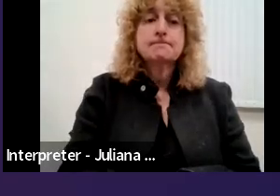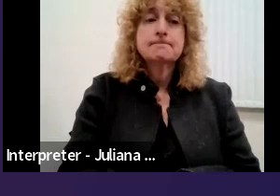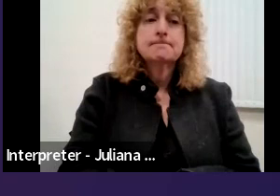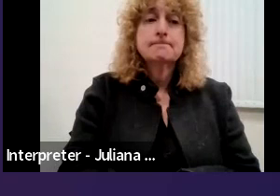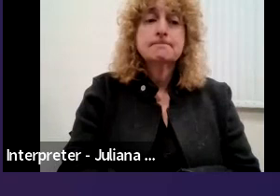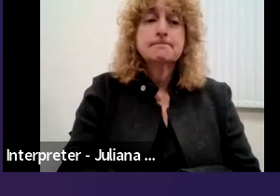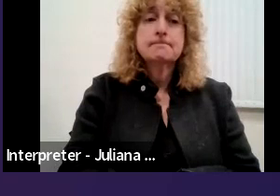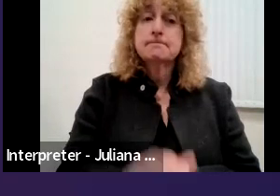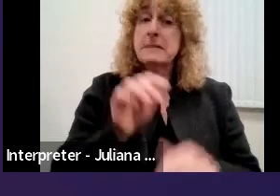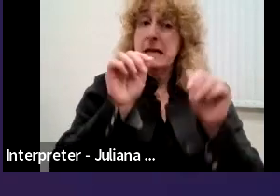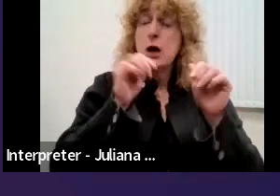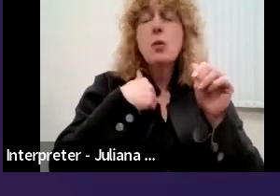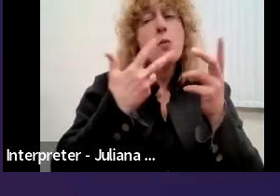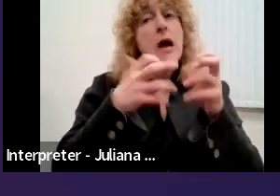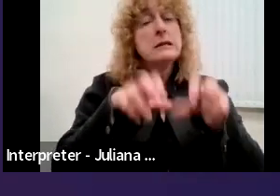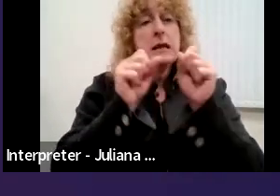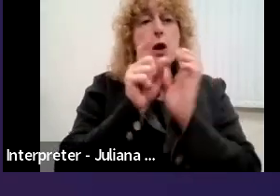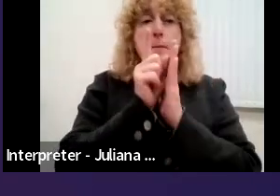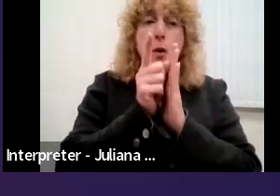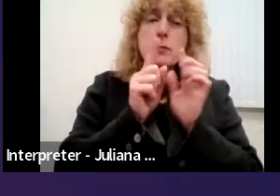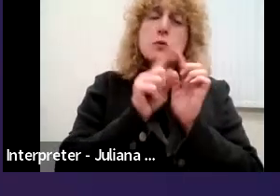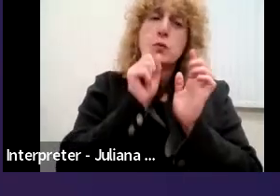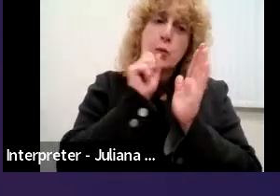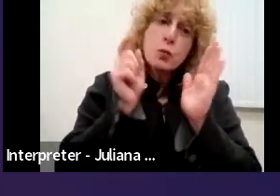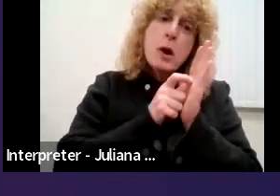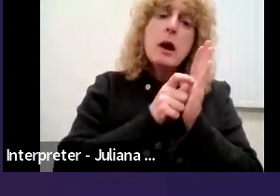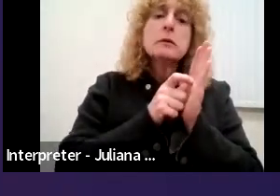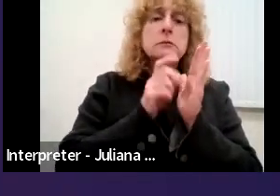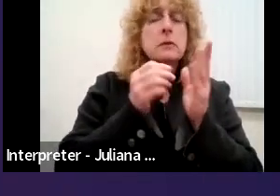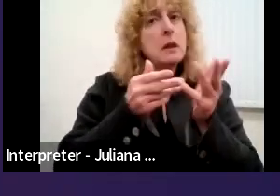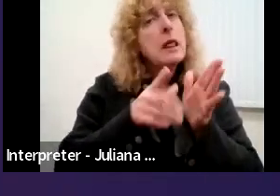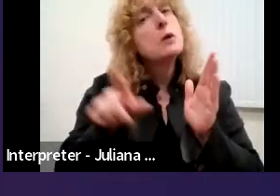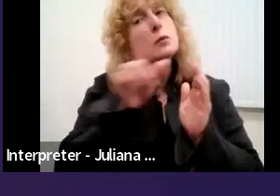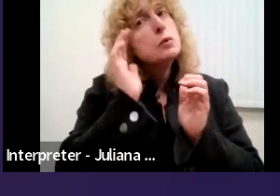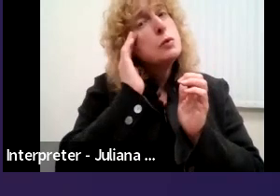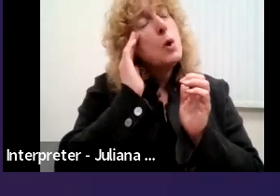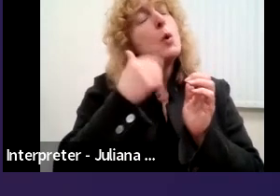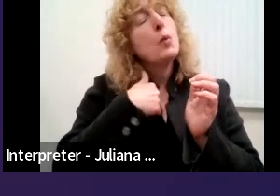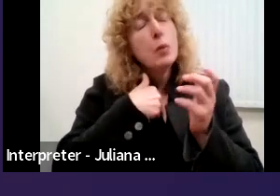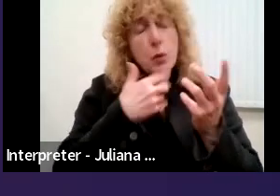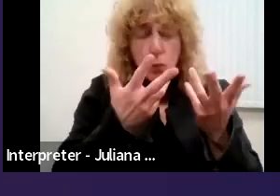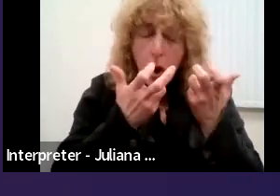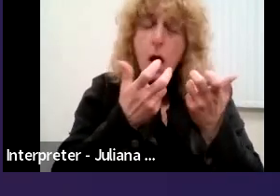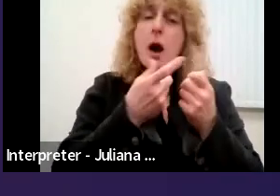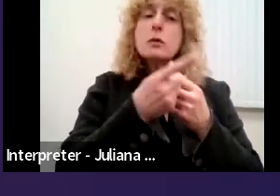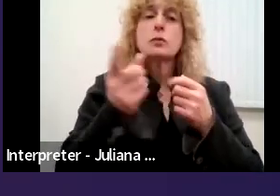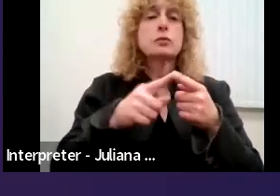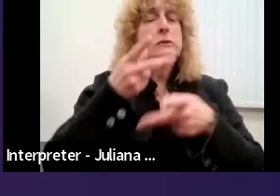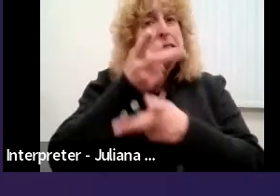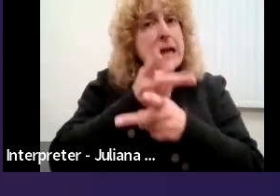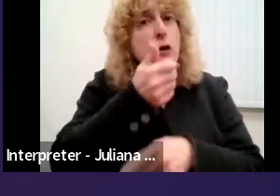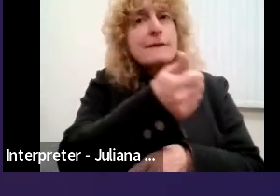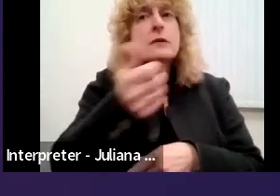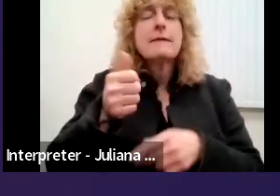And we do want to take a moment to recognize and let you all know that we do want you to take care of yourself during this